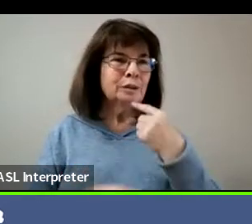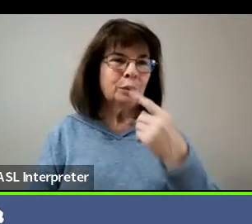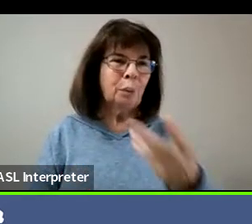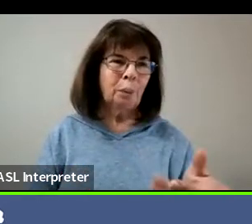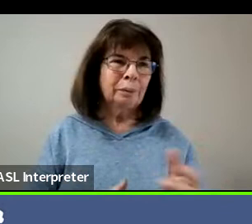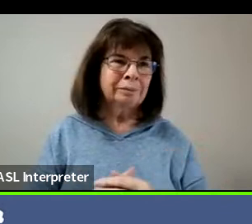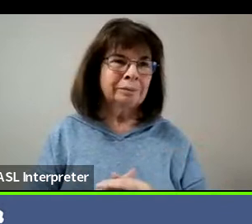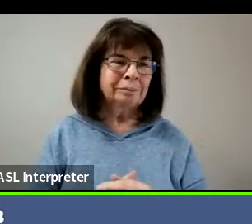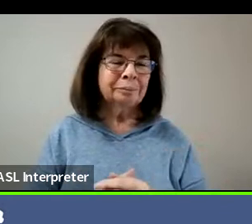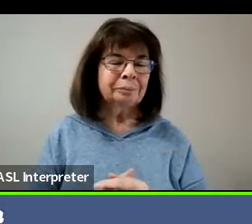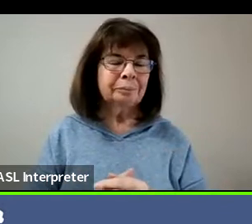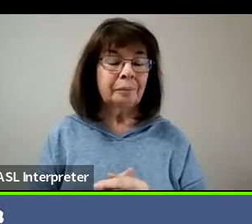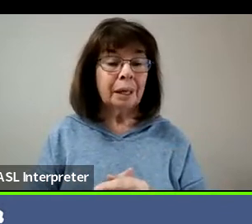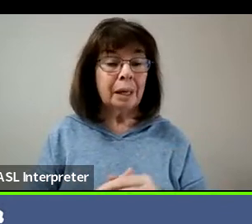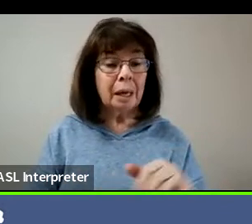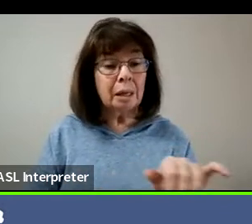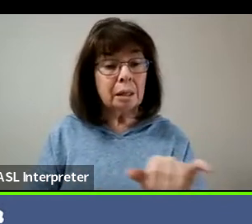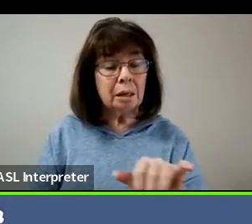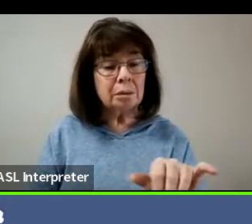And then in terms of